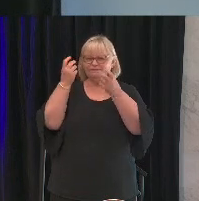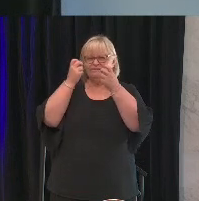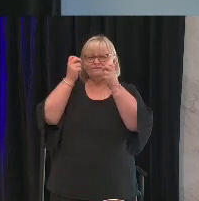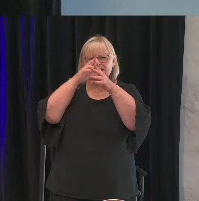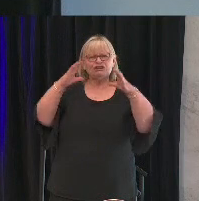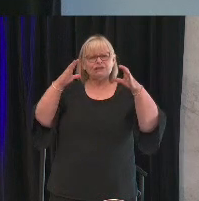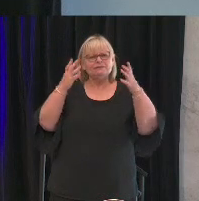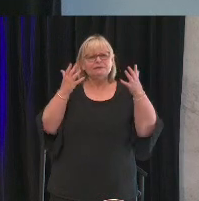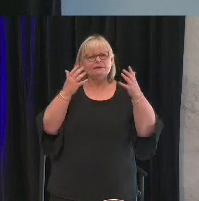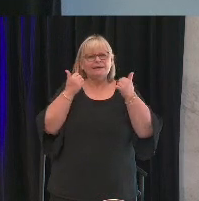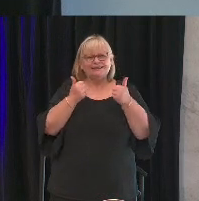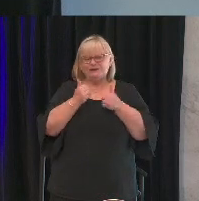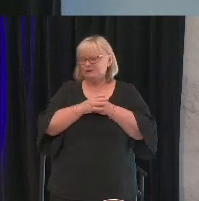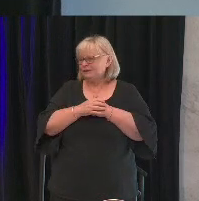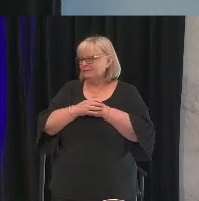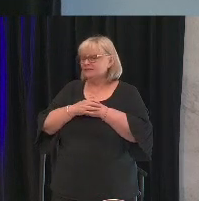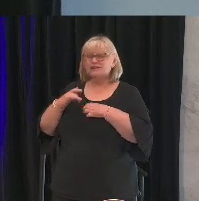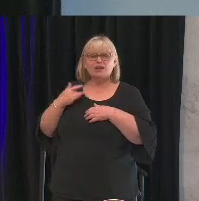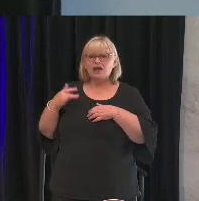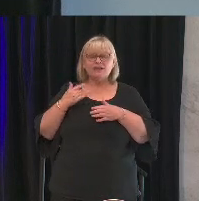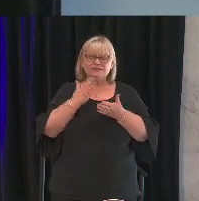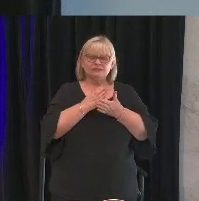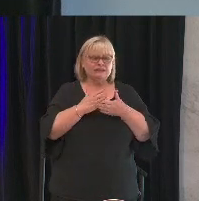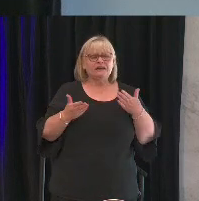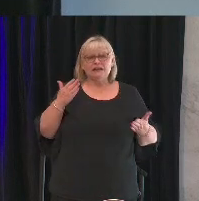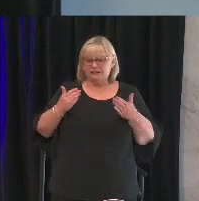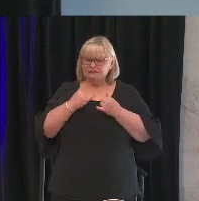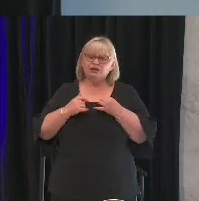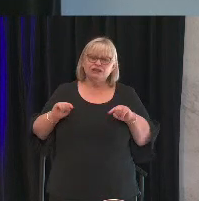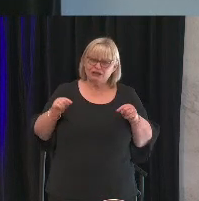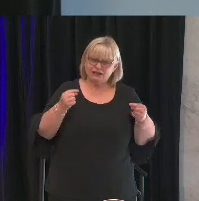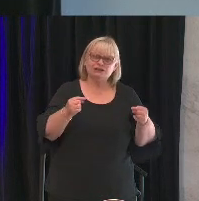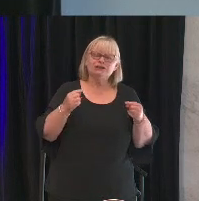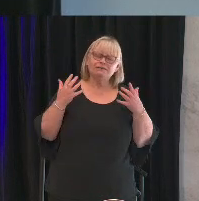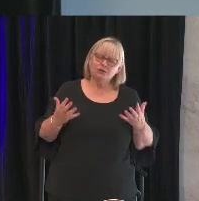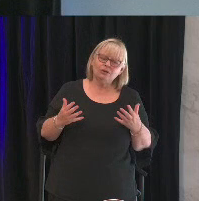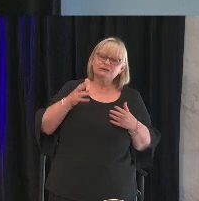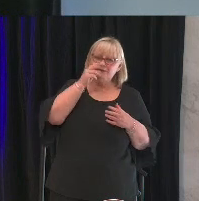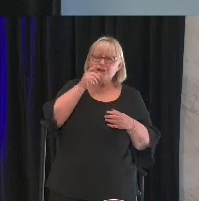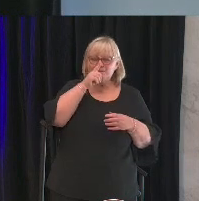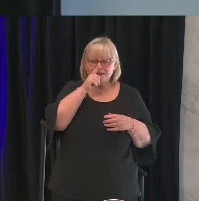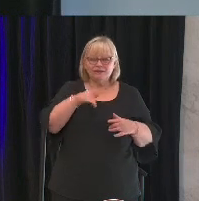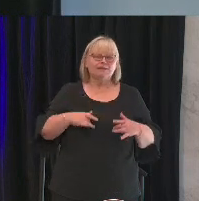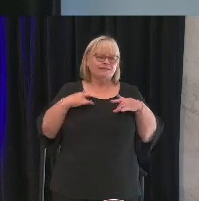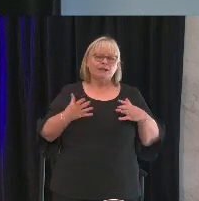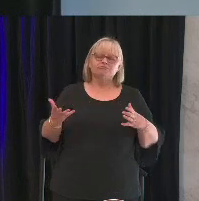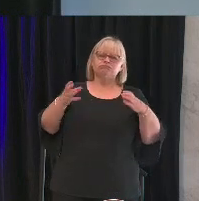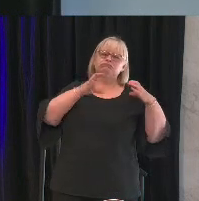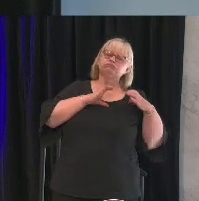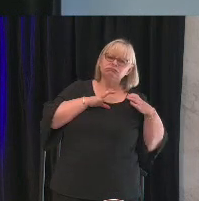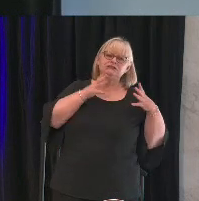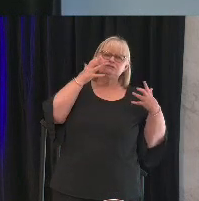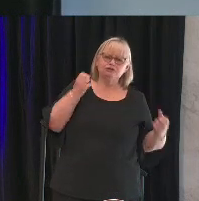that life is very uncertain and challenging right now for a lot of young people, and they're feeling the enormous strain of